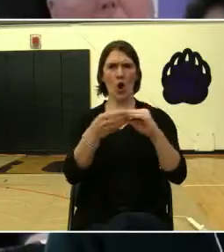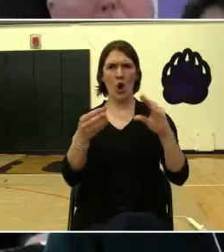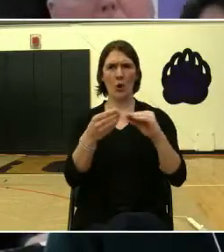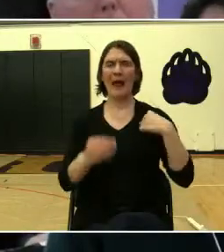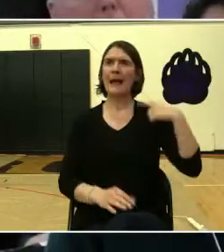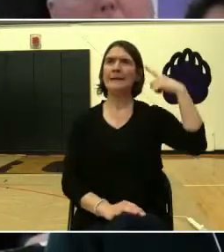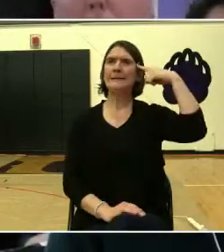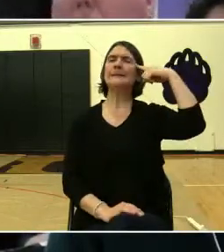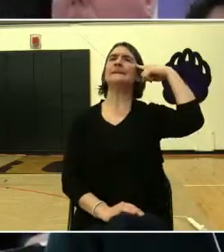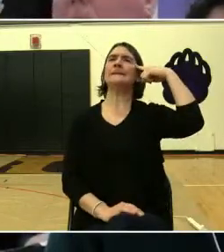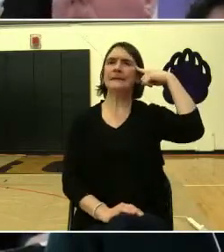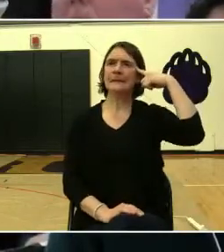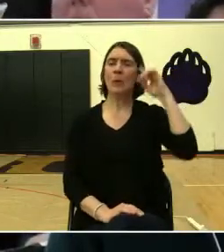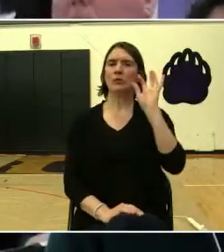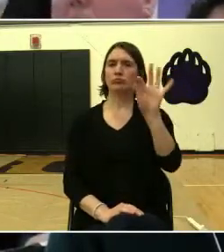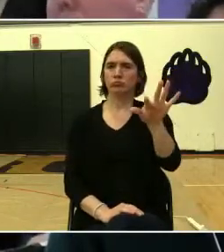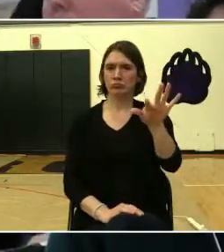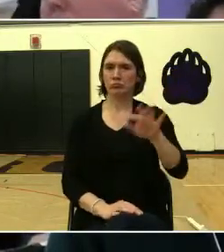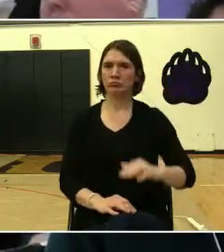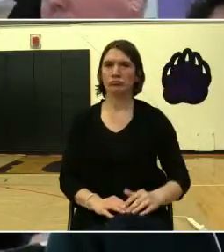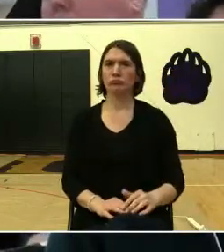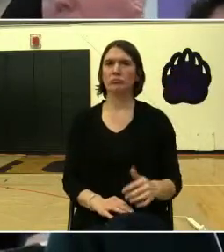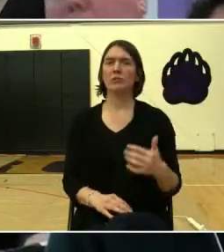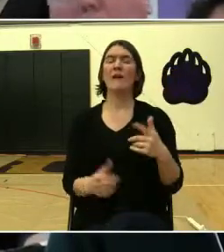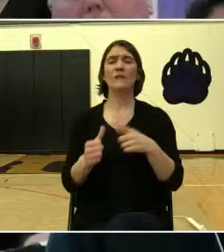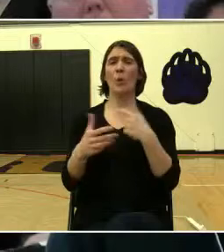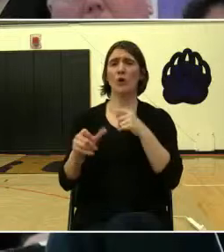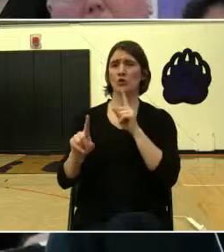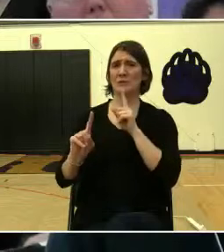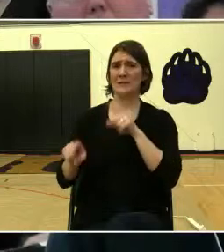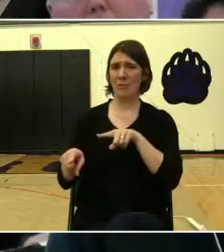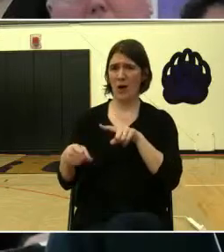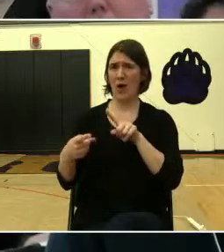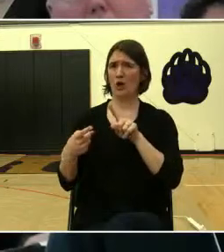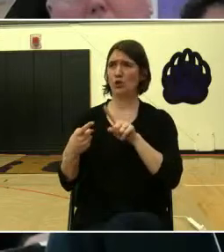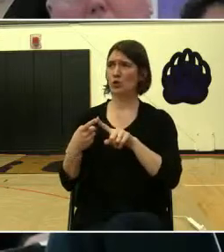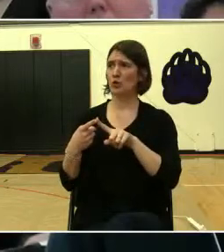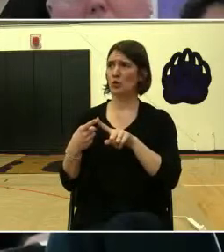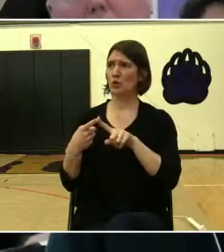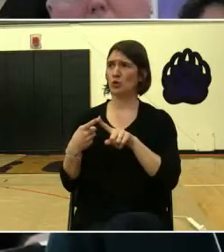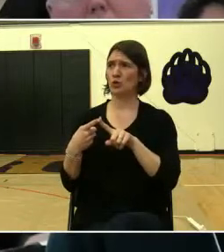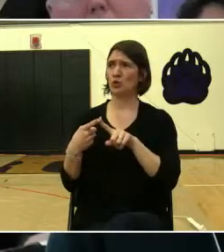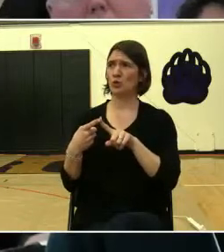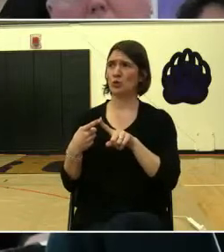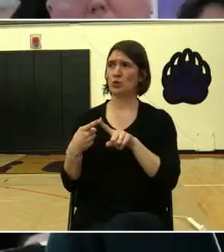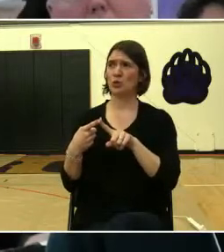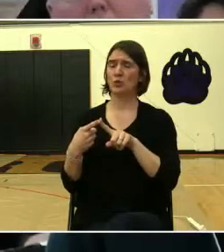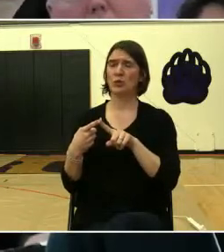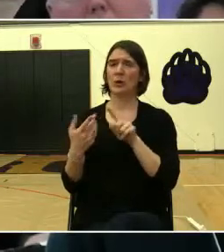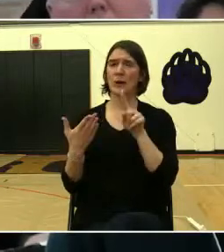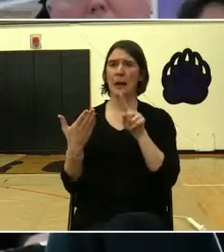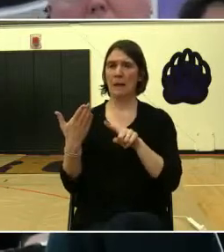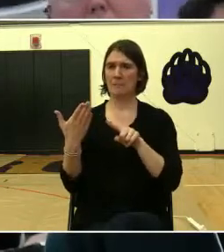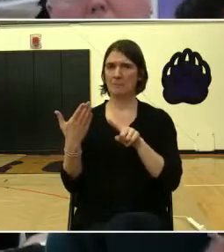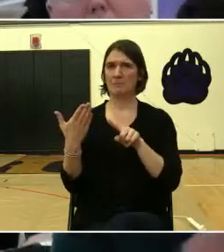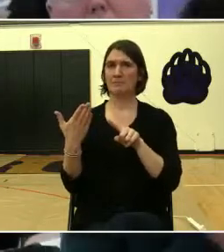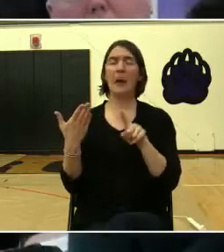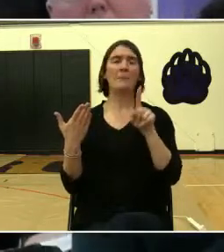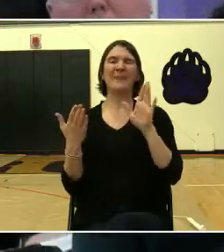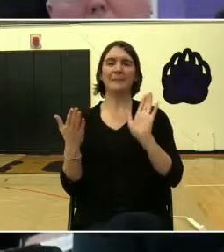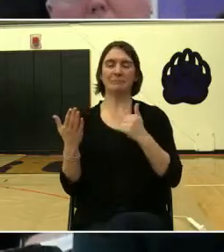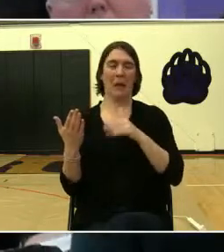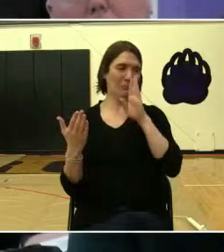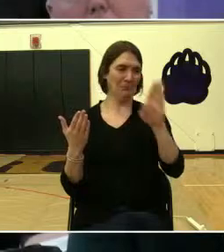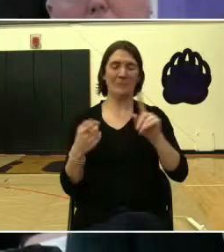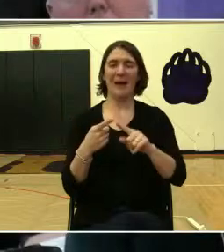had in mind um but I'd like to respond to the um not directly to I